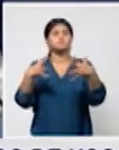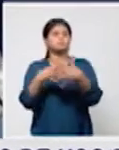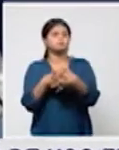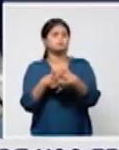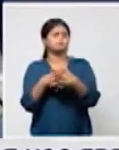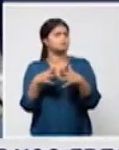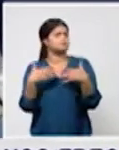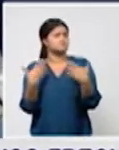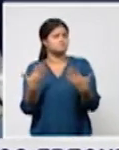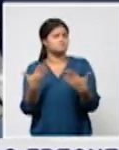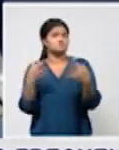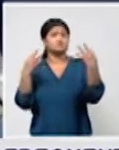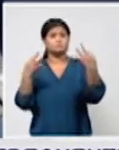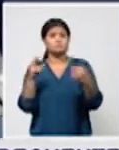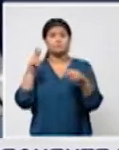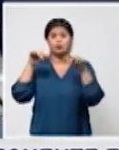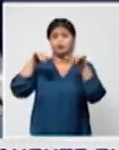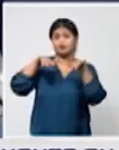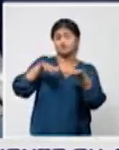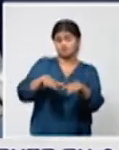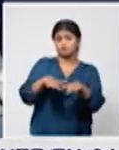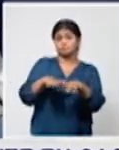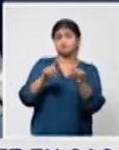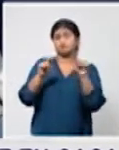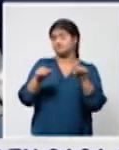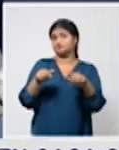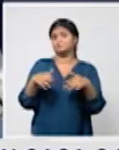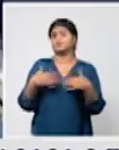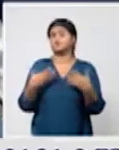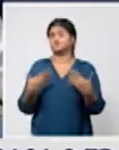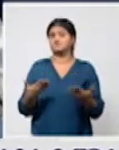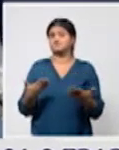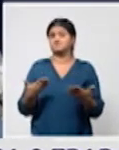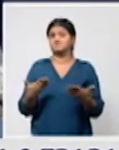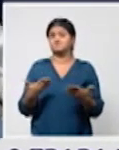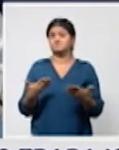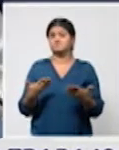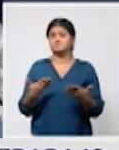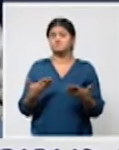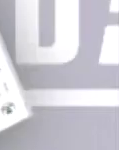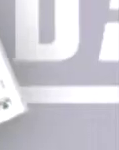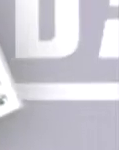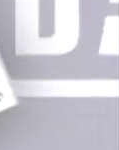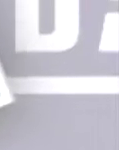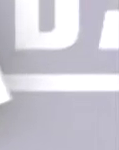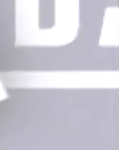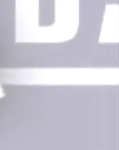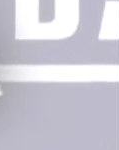This is the information we have on the behavior of the pandemic in Cuba and the world.